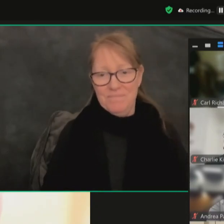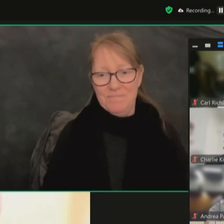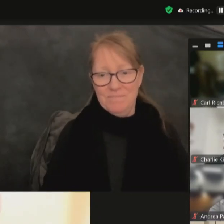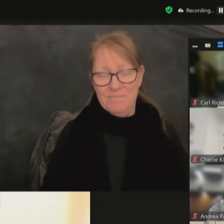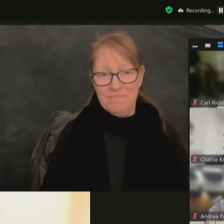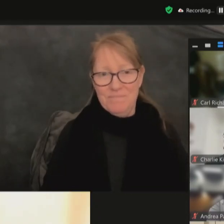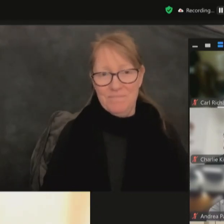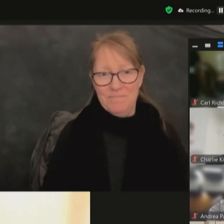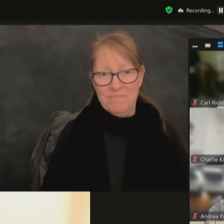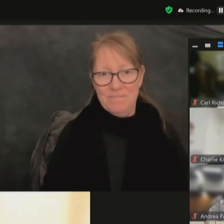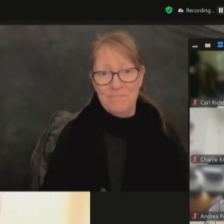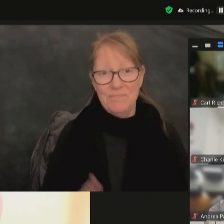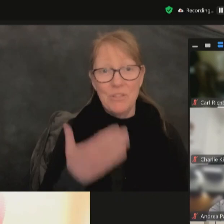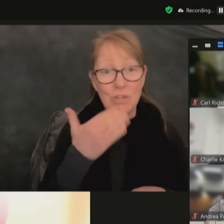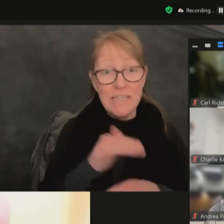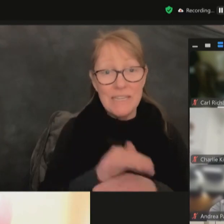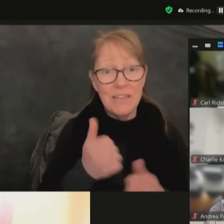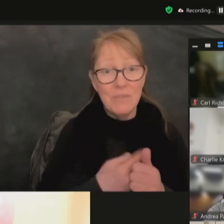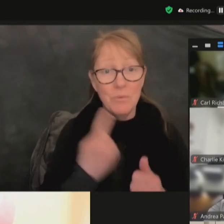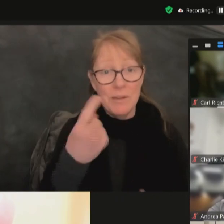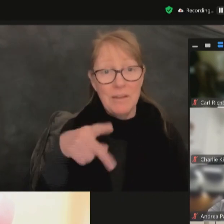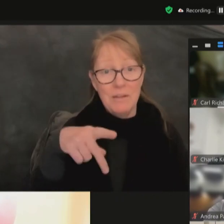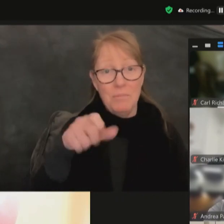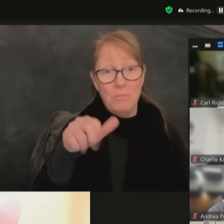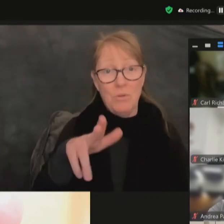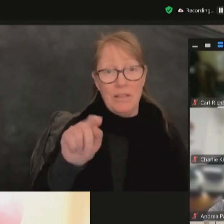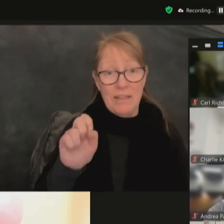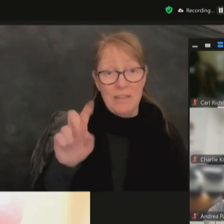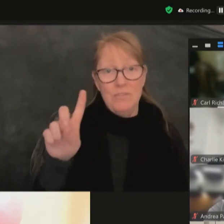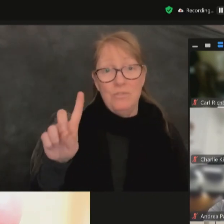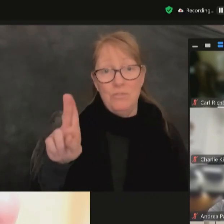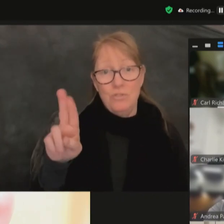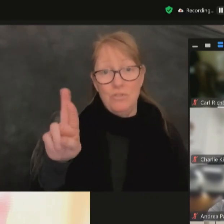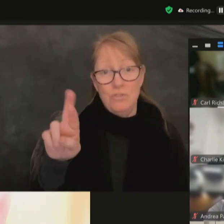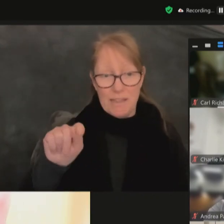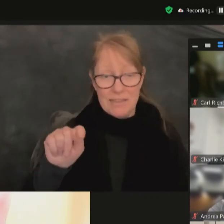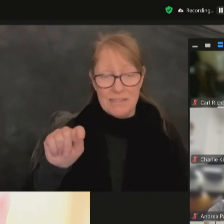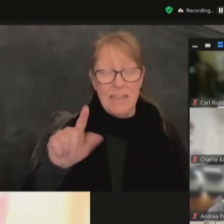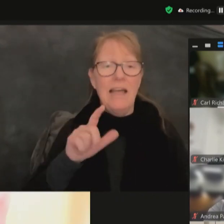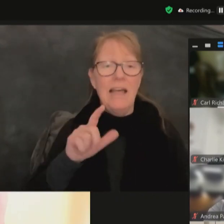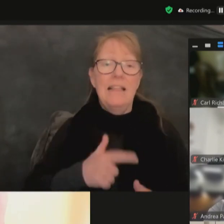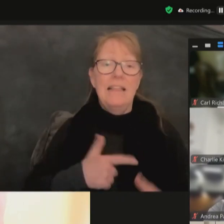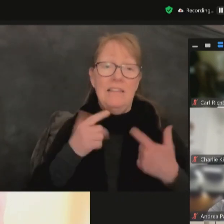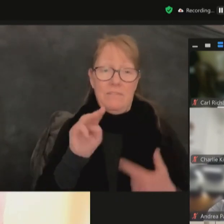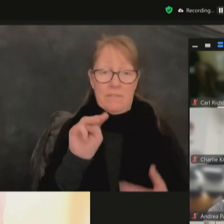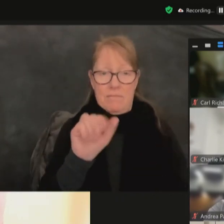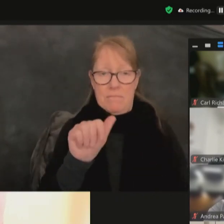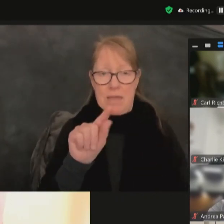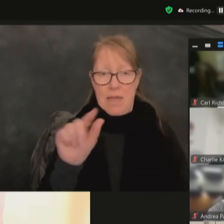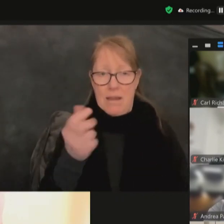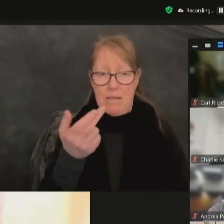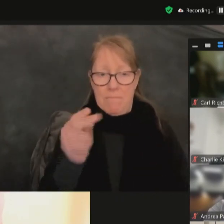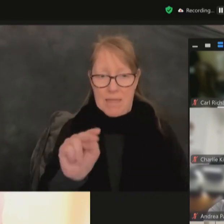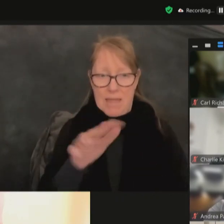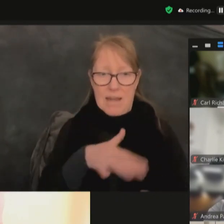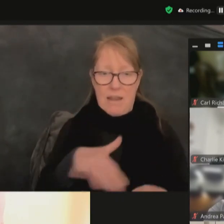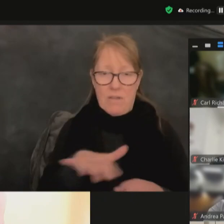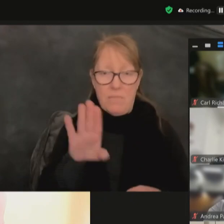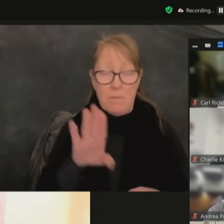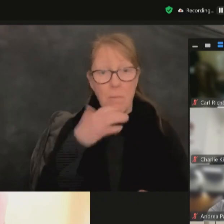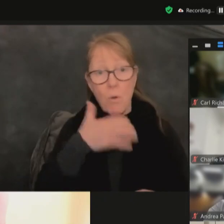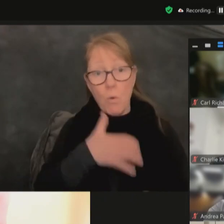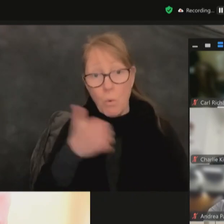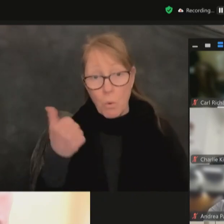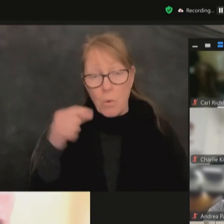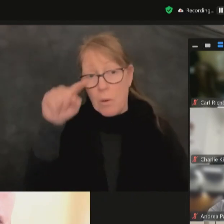Good evening, everyone. My name is Paulette Garrett. I live in the Mattapan area of Boston. I'm an older black